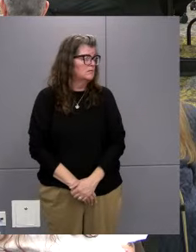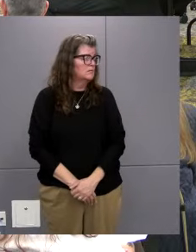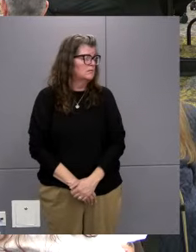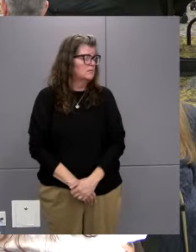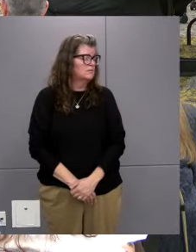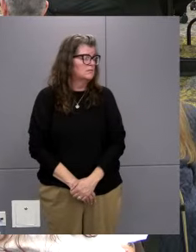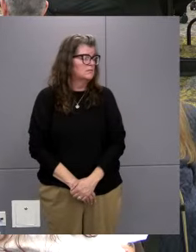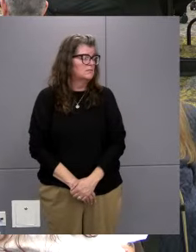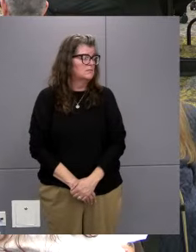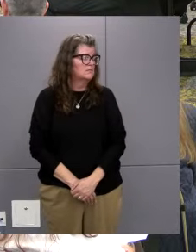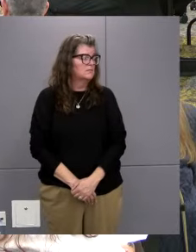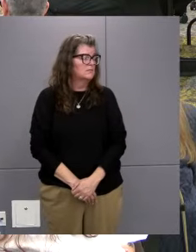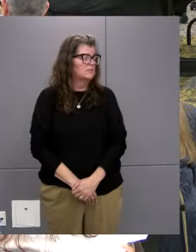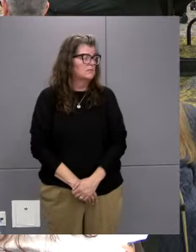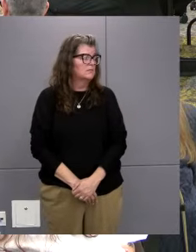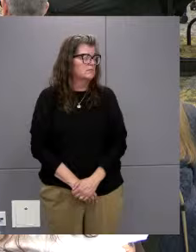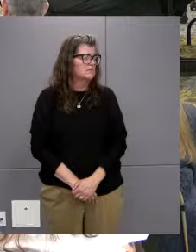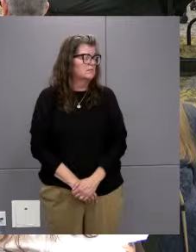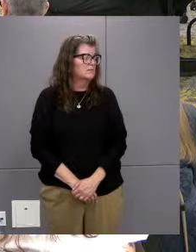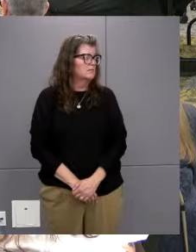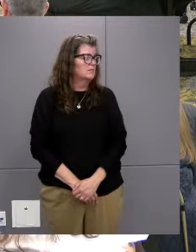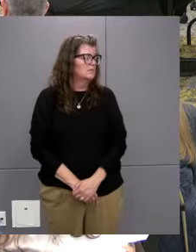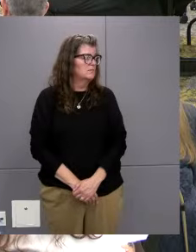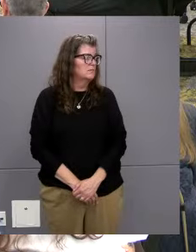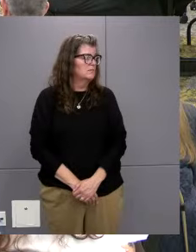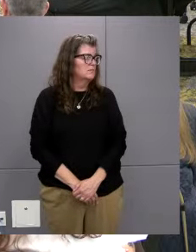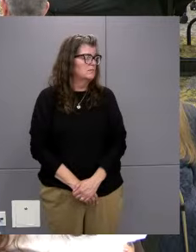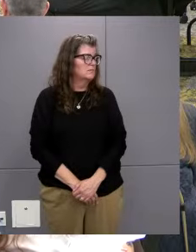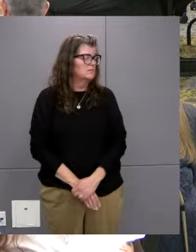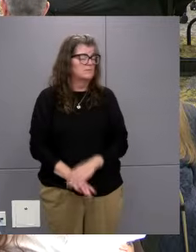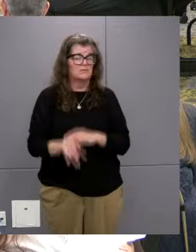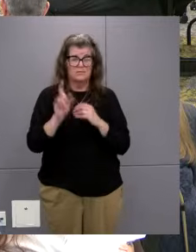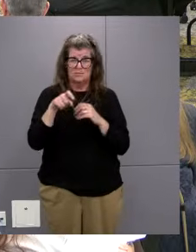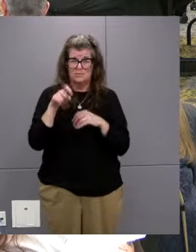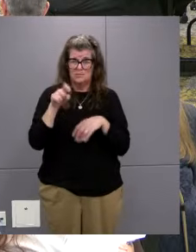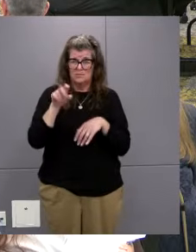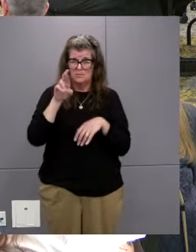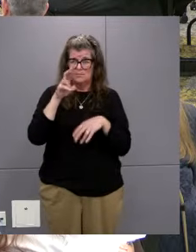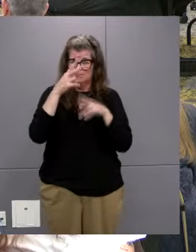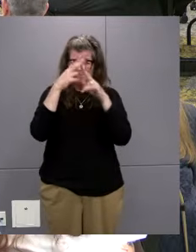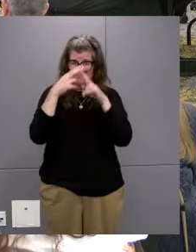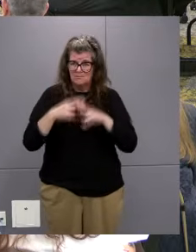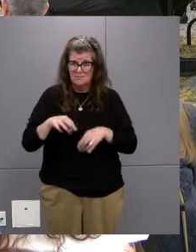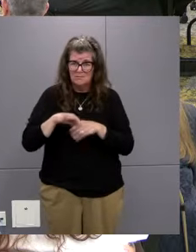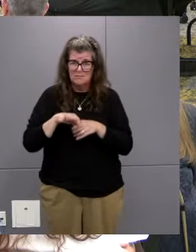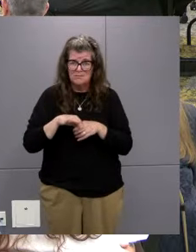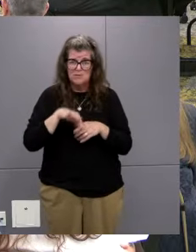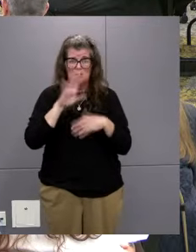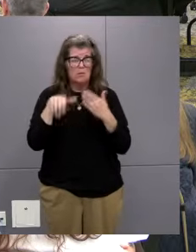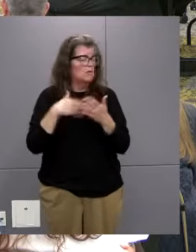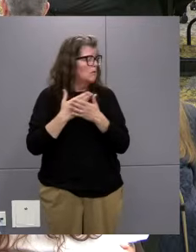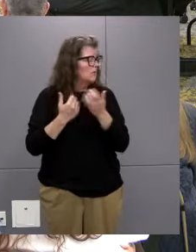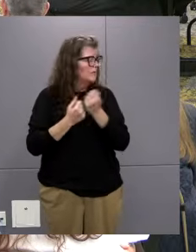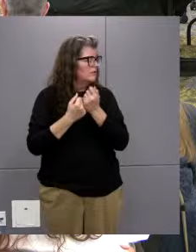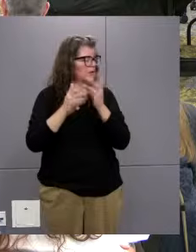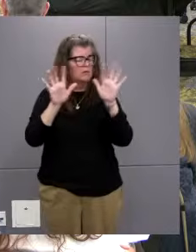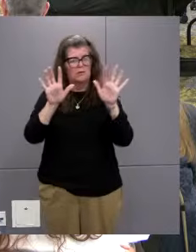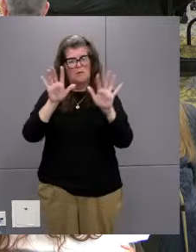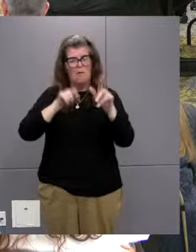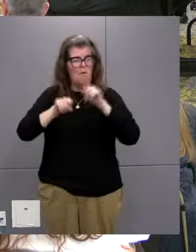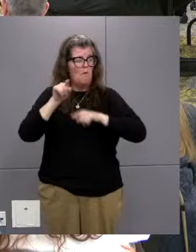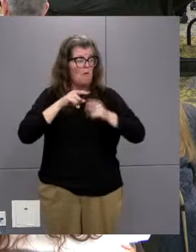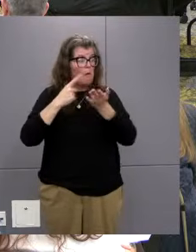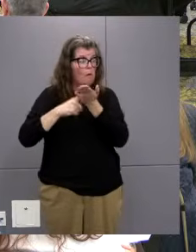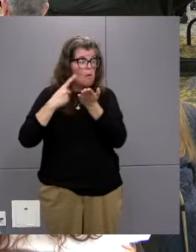Okay, do we need a roll call vote on for the closed session? No? All in favor? Well, no, more